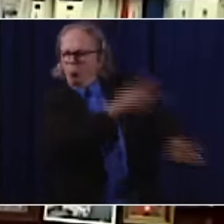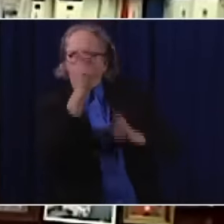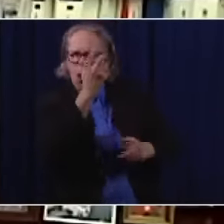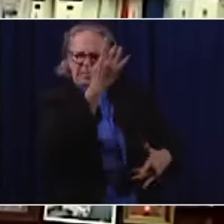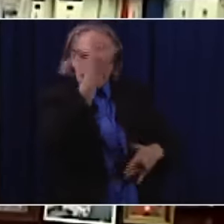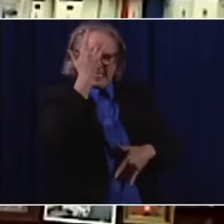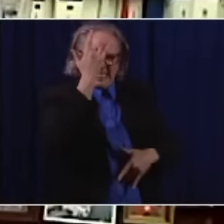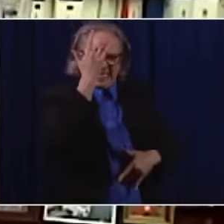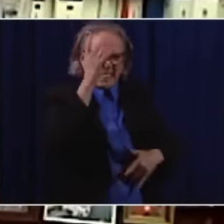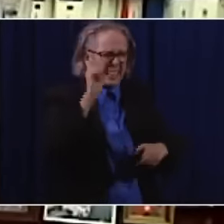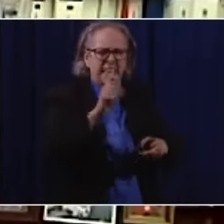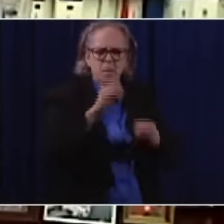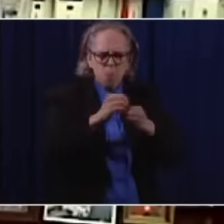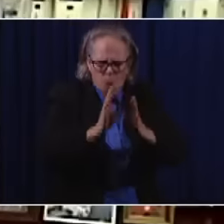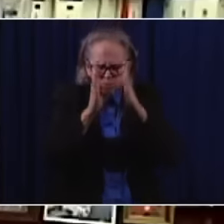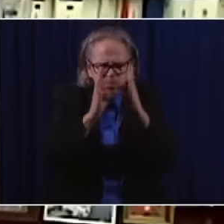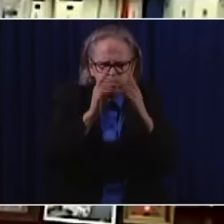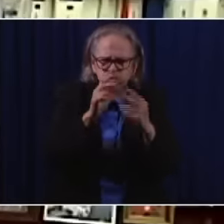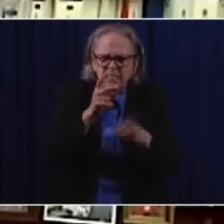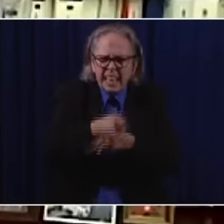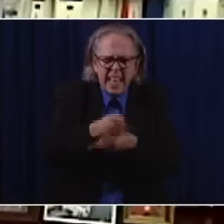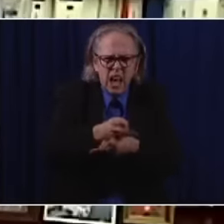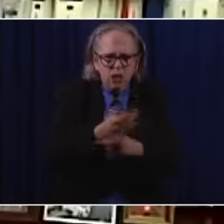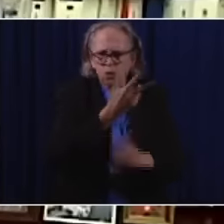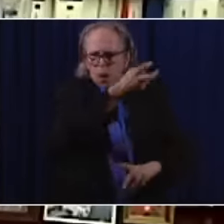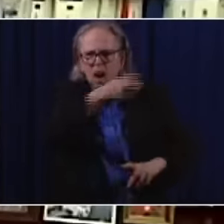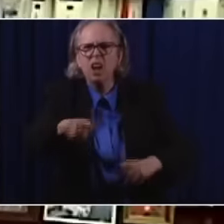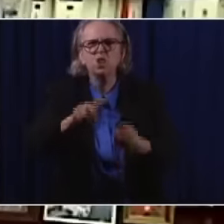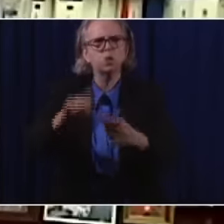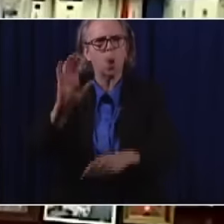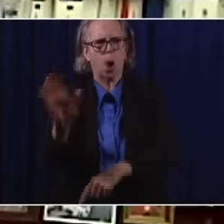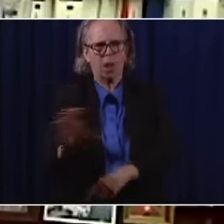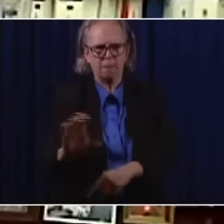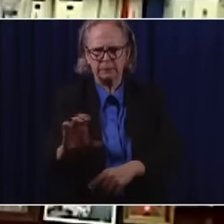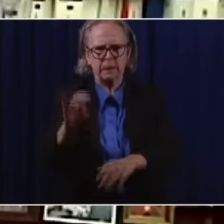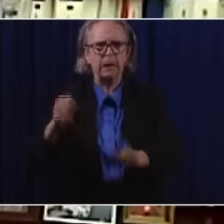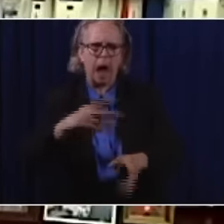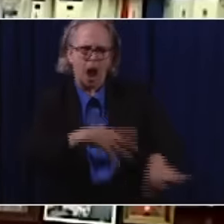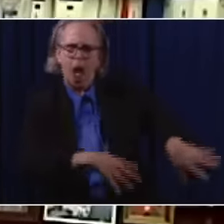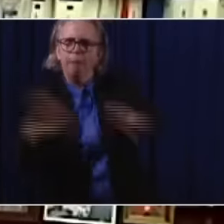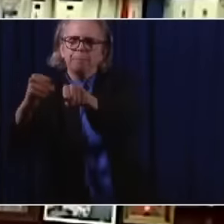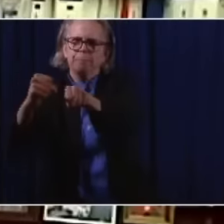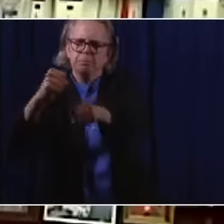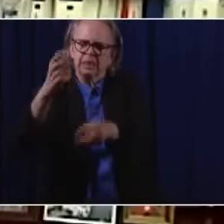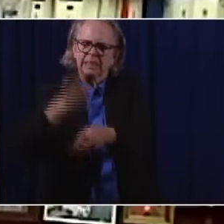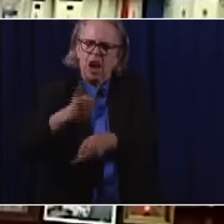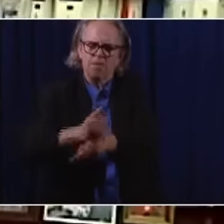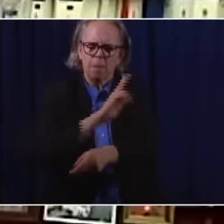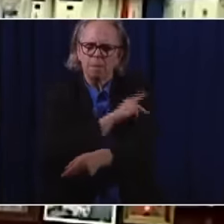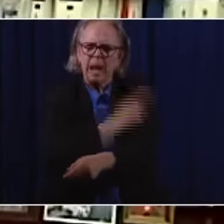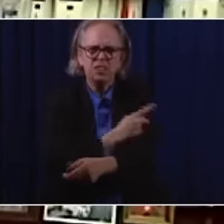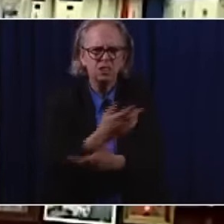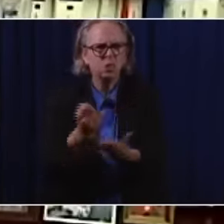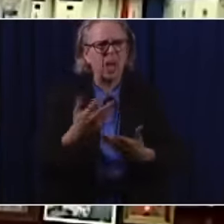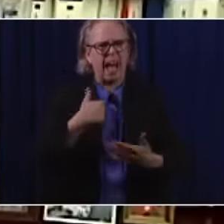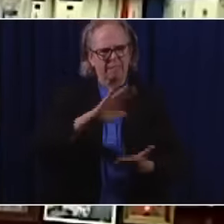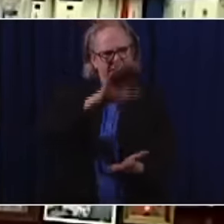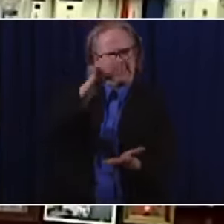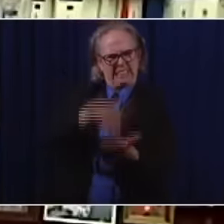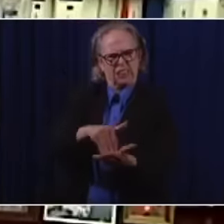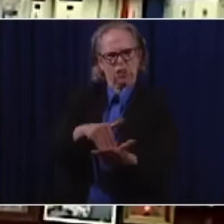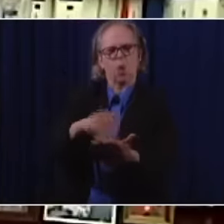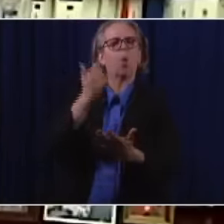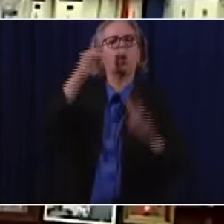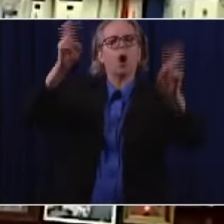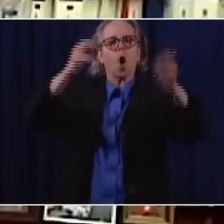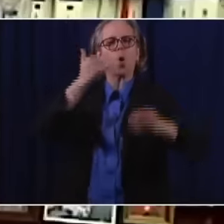care. Any of those hospitals in the zone can call and essentially get a centralized call center so that we can make sure the patient is going to the right place